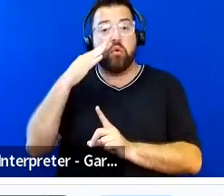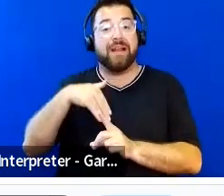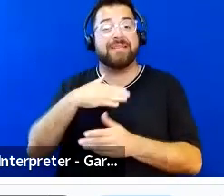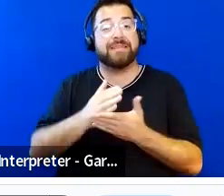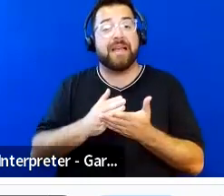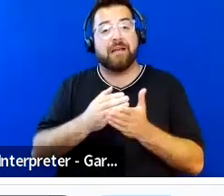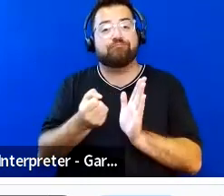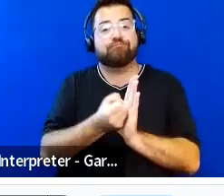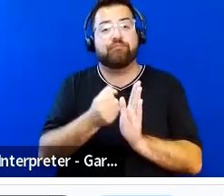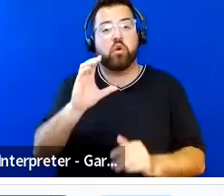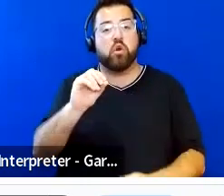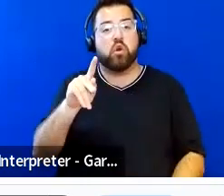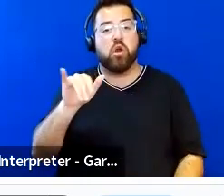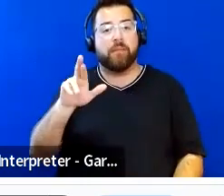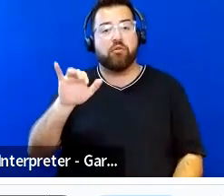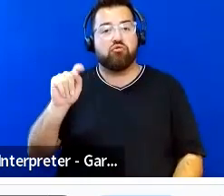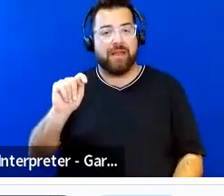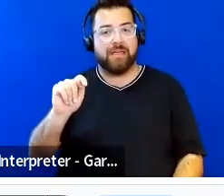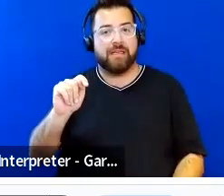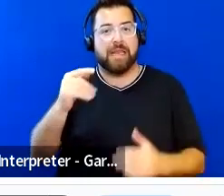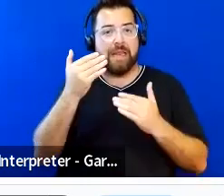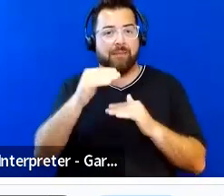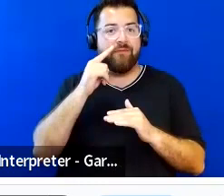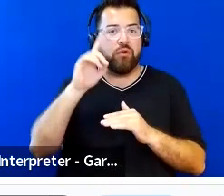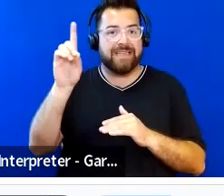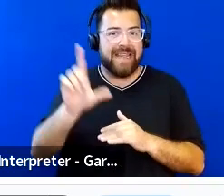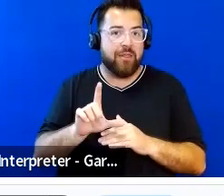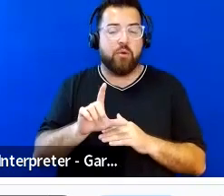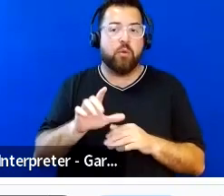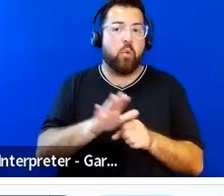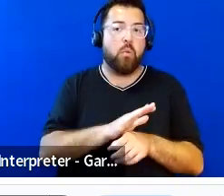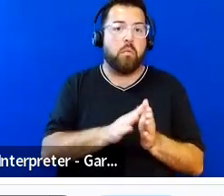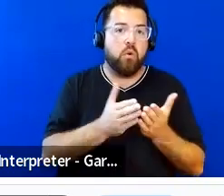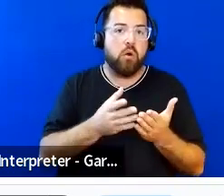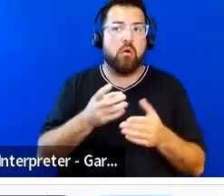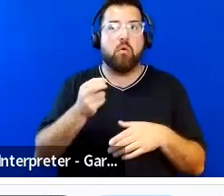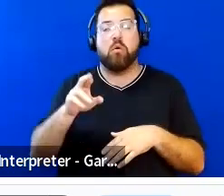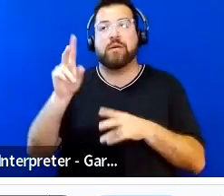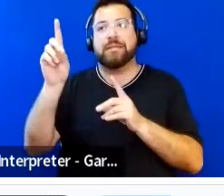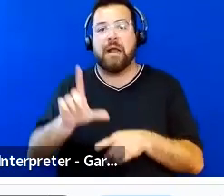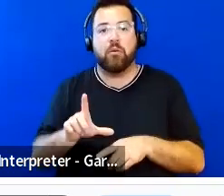on downloading the entire book or several chapters and uploading them to